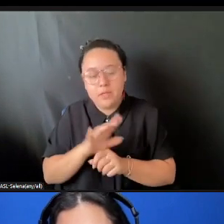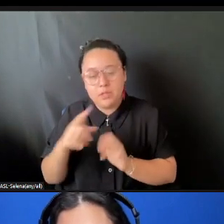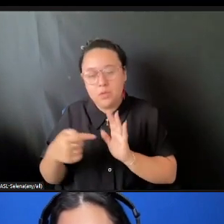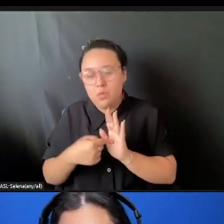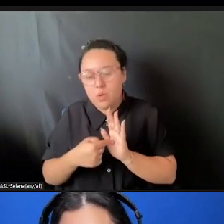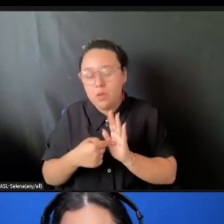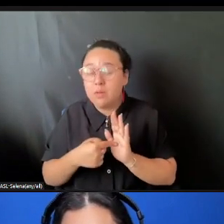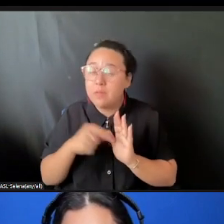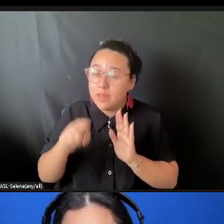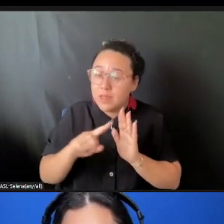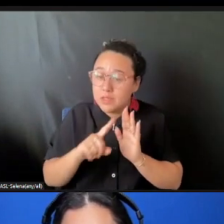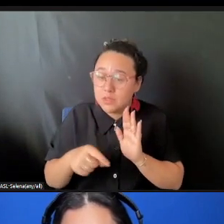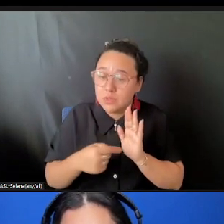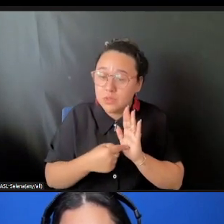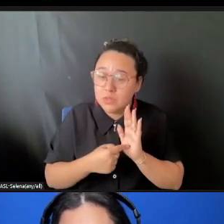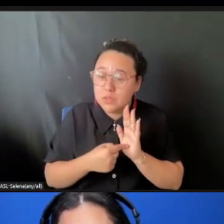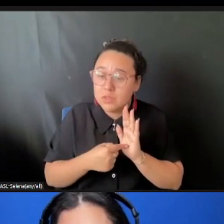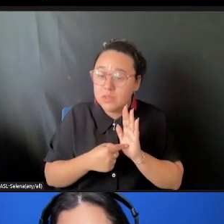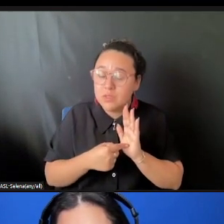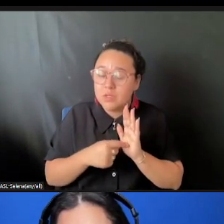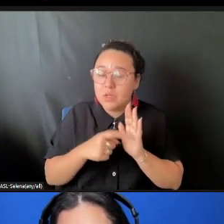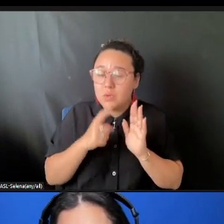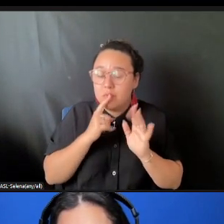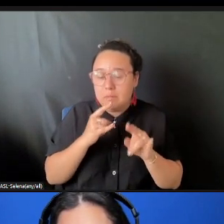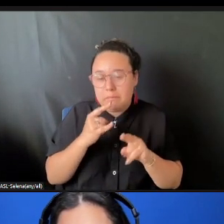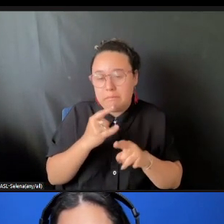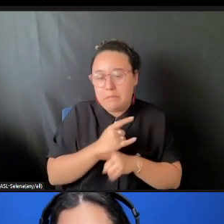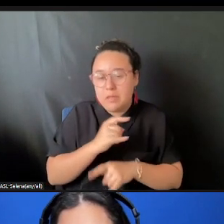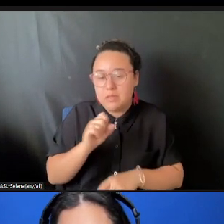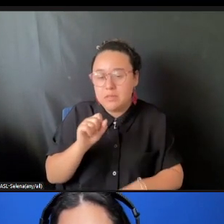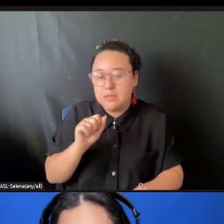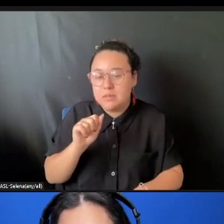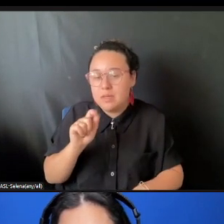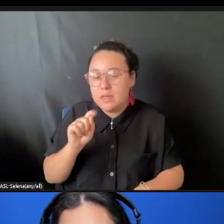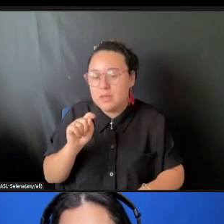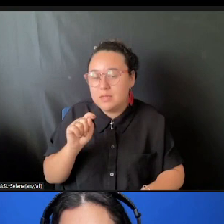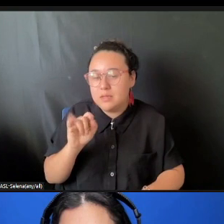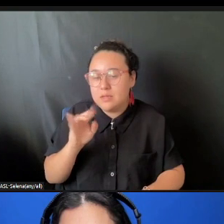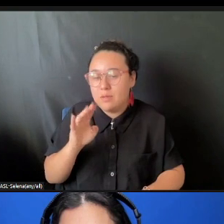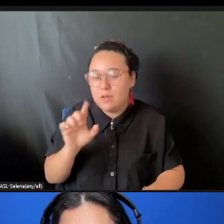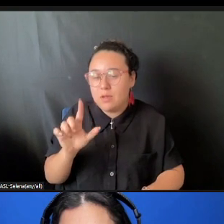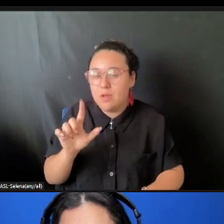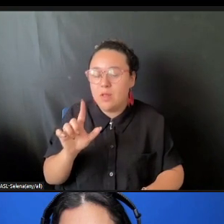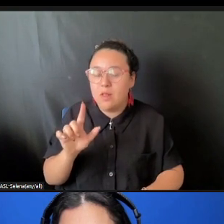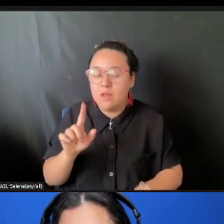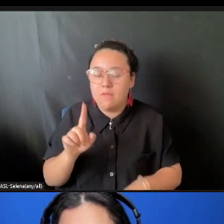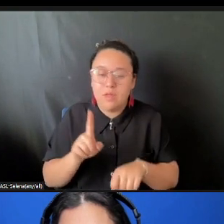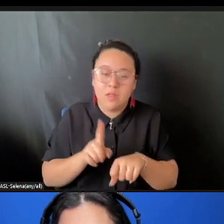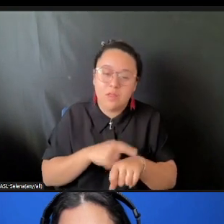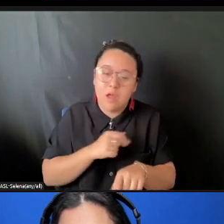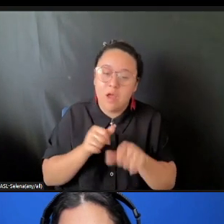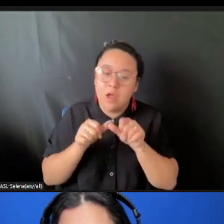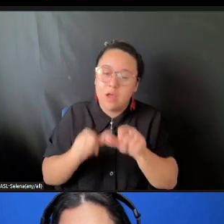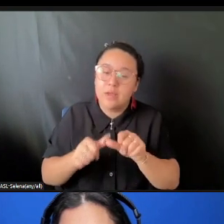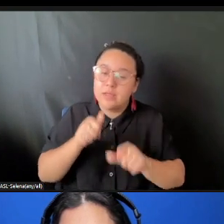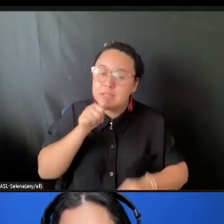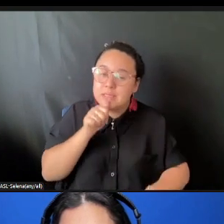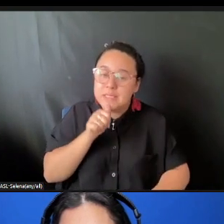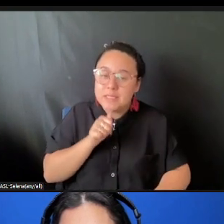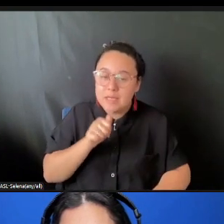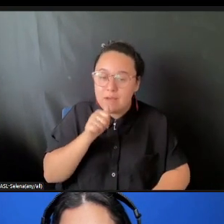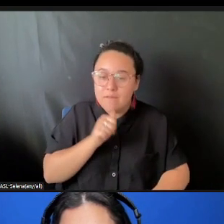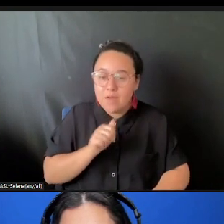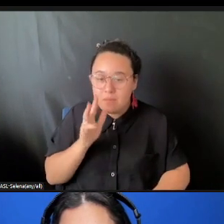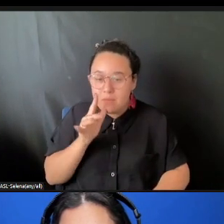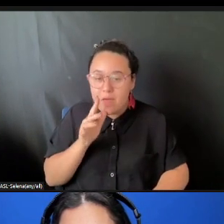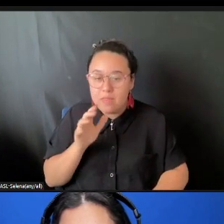like this really satirical subversion of the long-suffering mother, right, which is a Chicano theater and